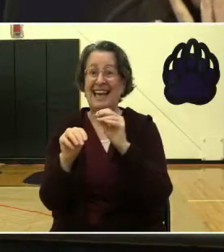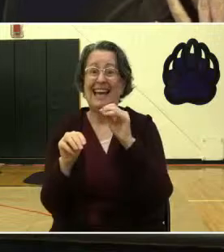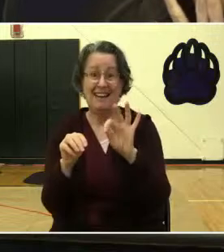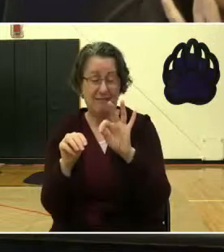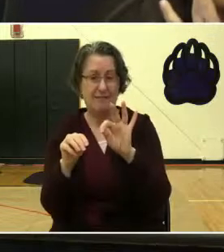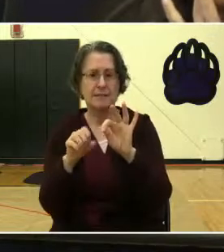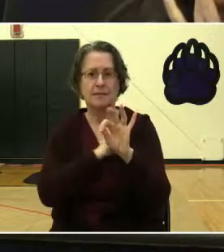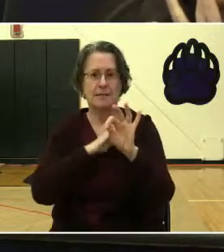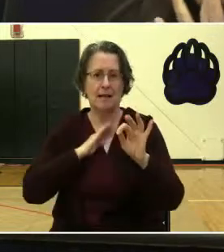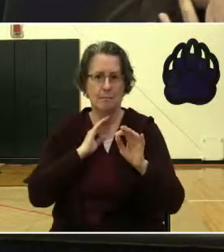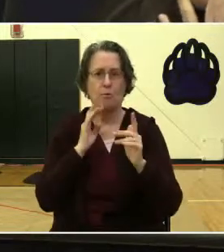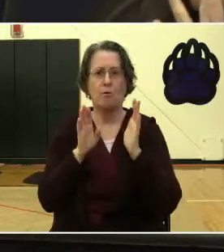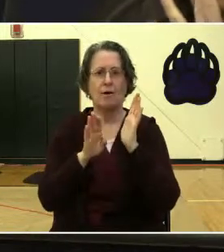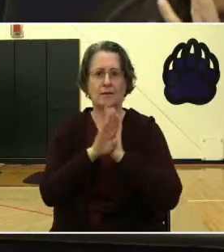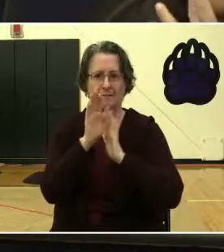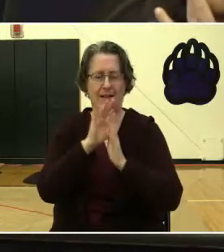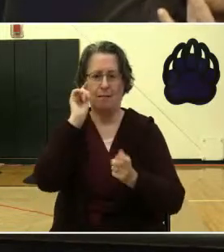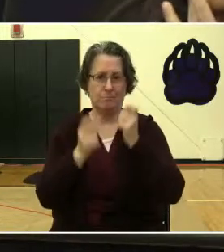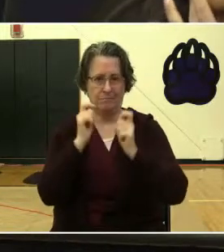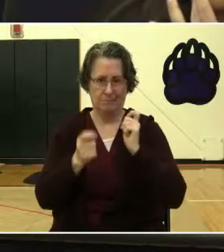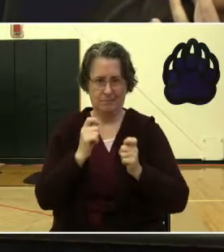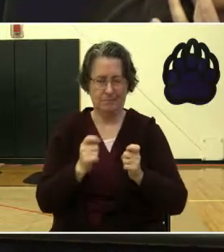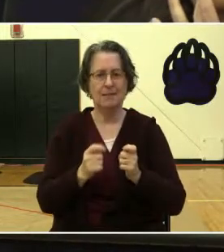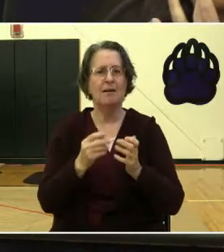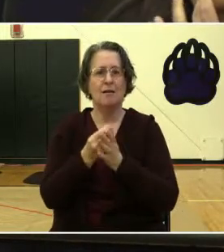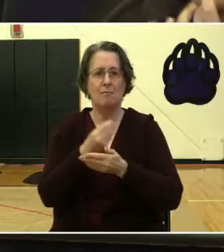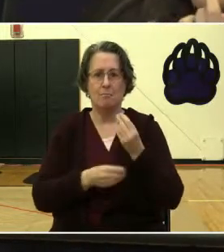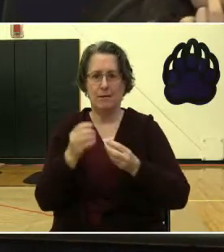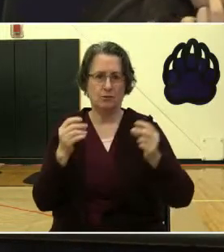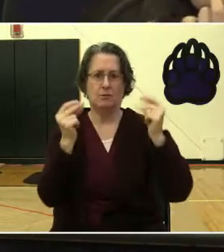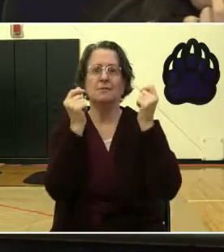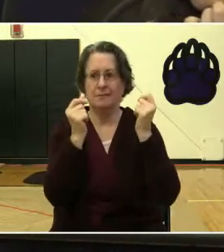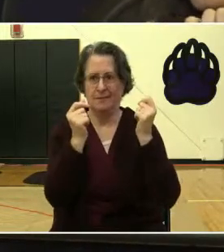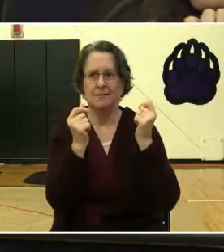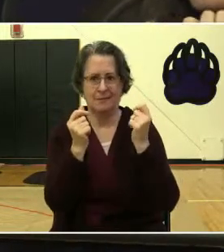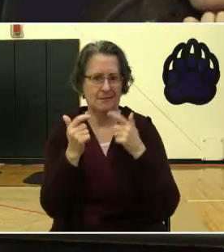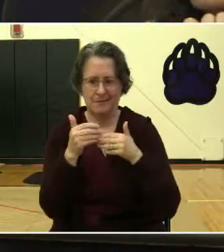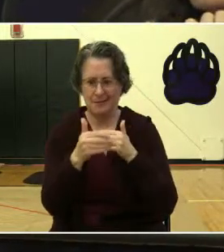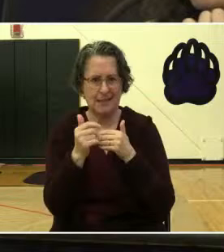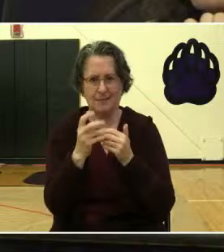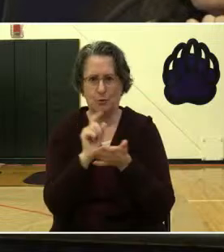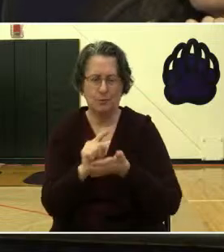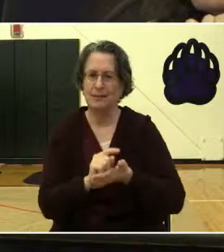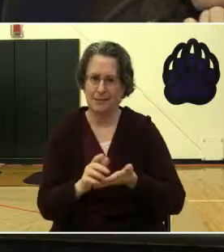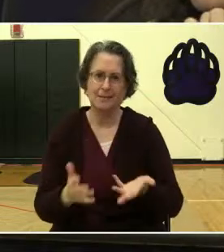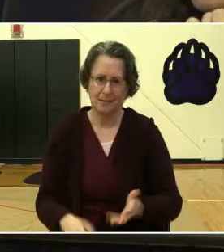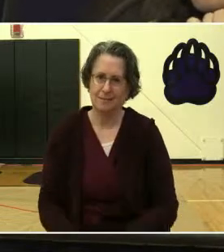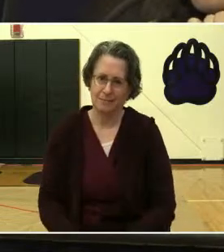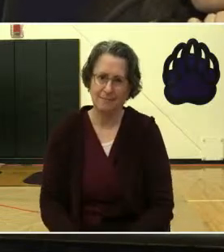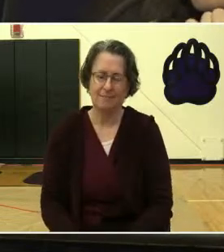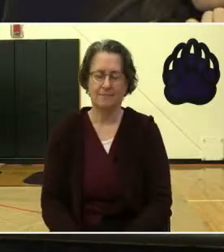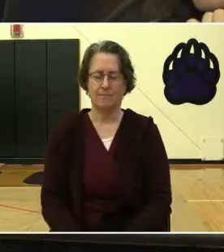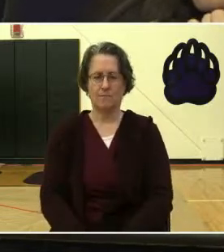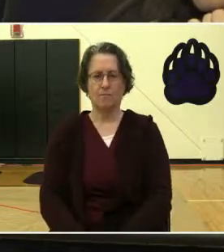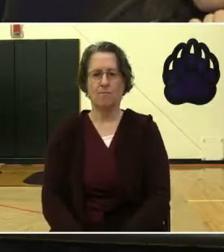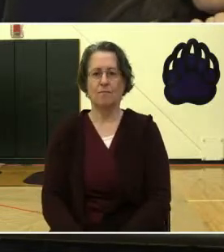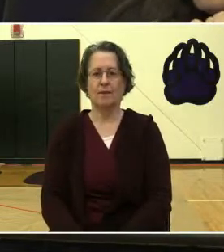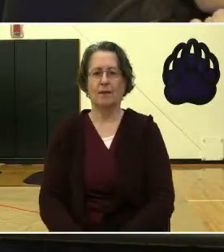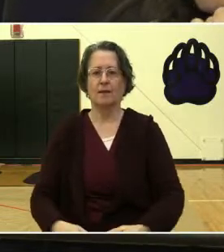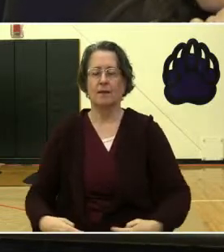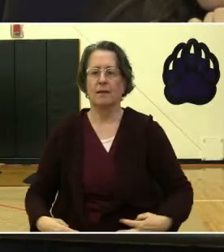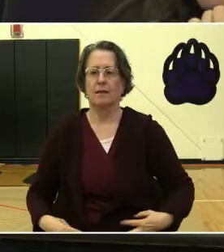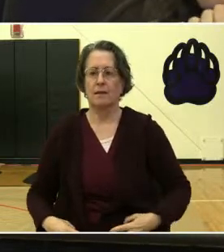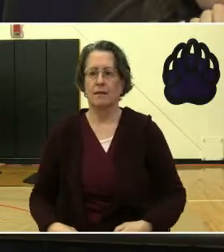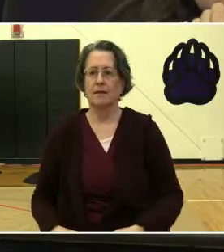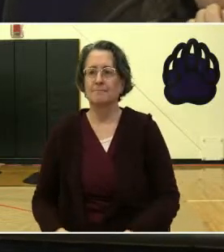on having a a meeting to come up with a revised budget in the next couple of weeks the idea would be to